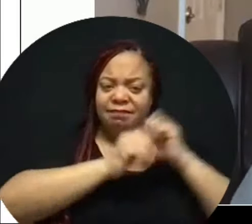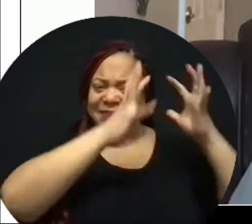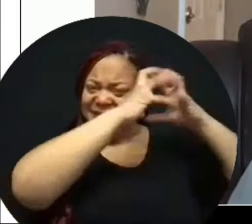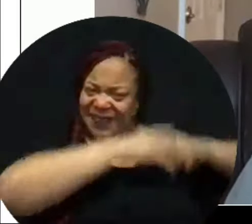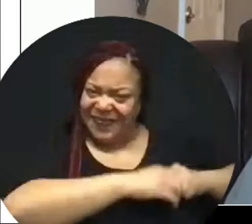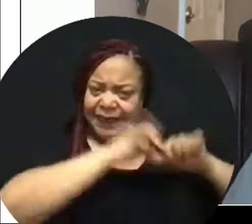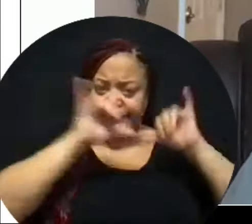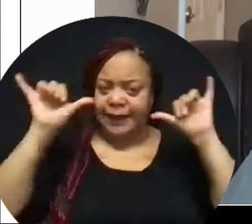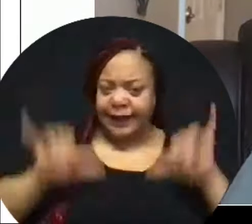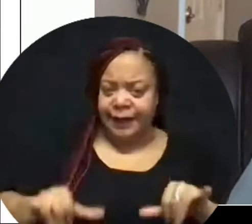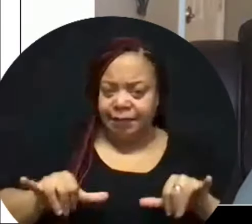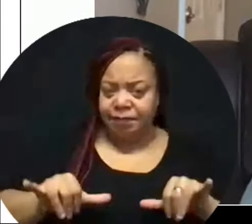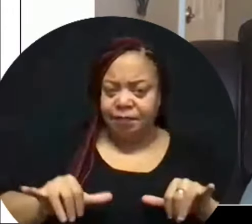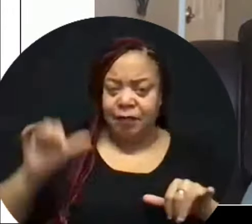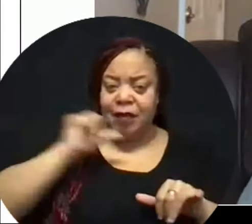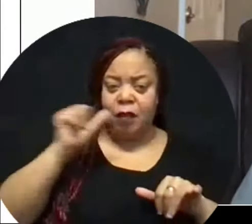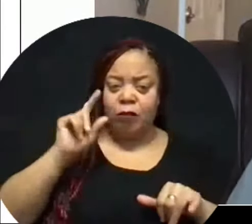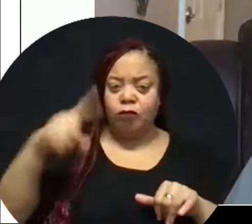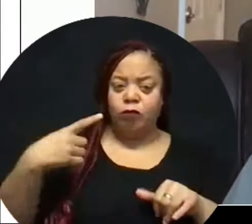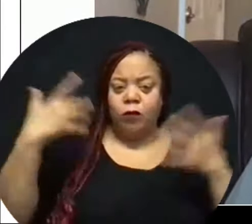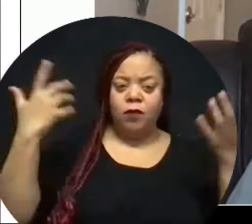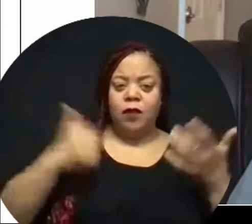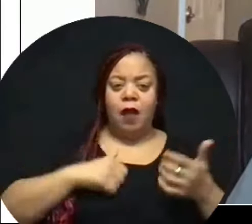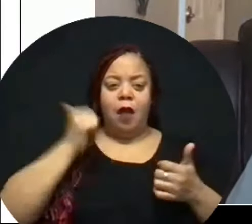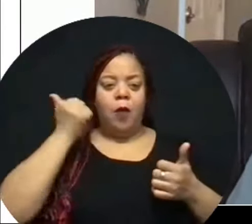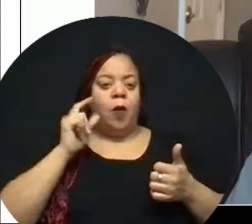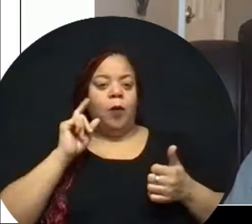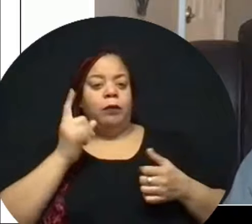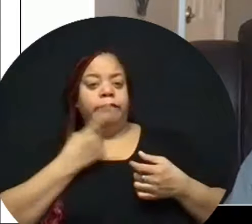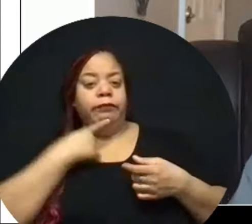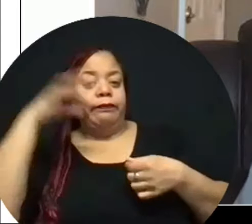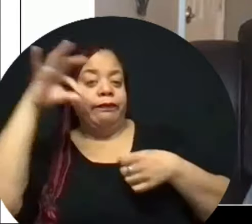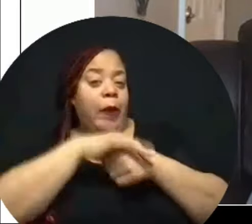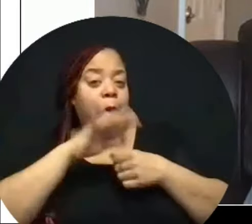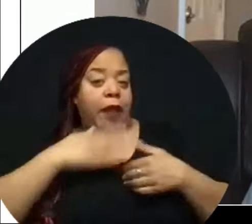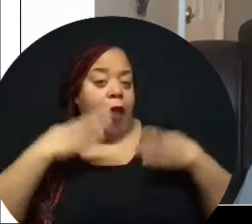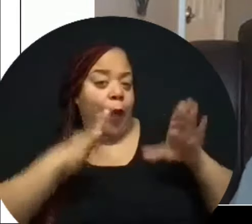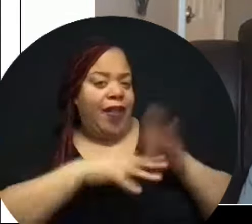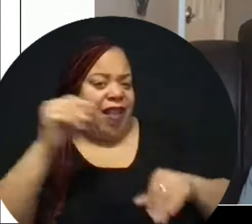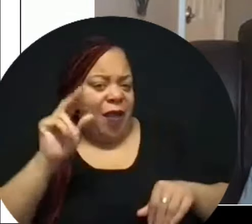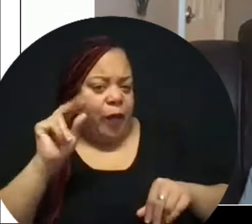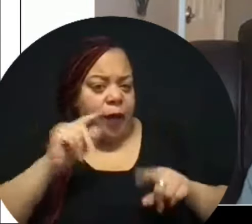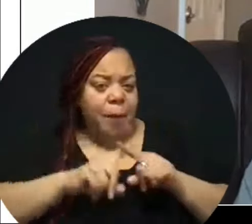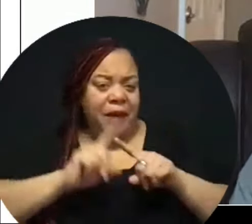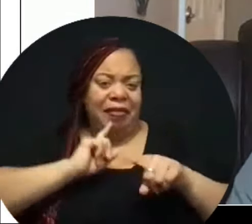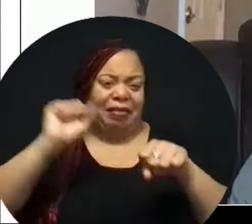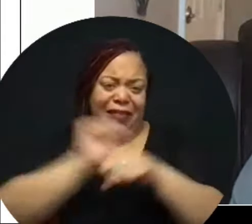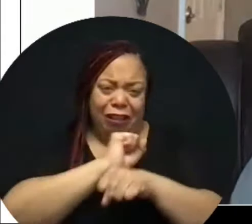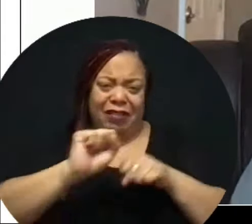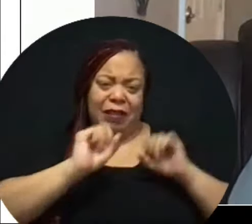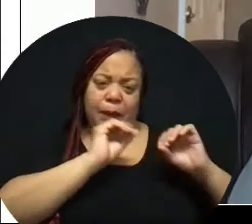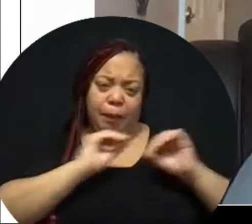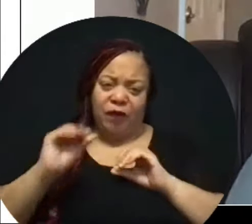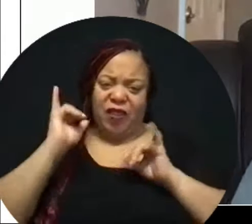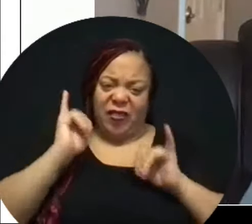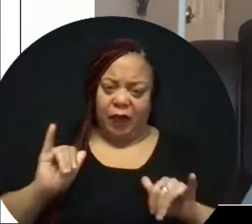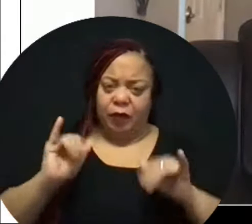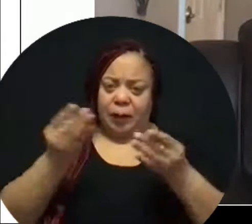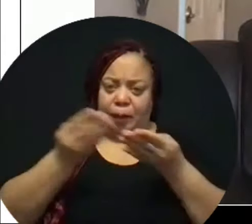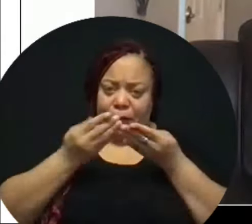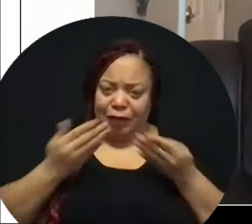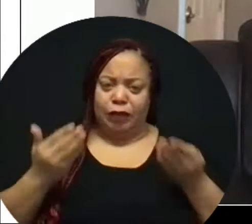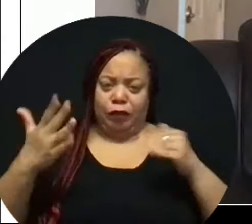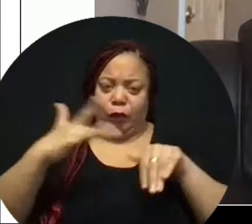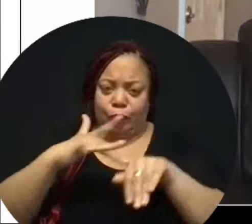I think those are the things that are going to need to be done to make changes. We can't think of like decolonization and just like, oh, in theory, if we start thinking different. No, we got to